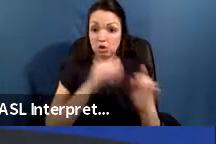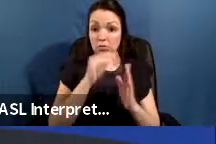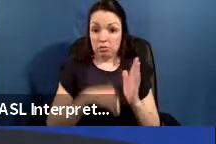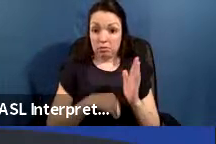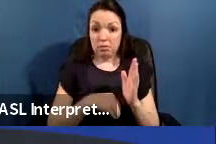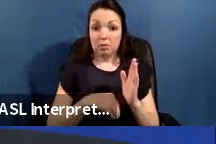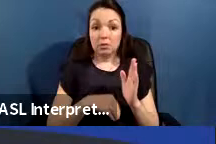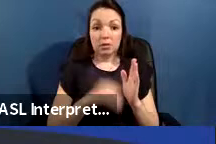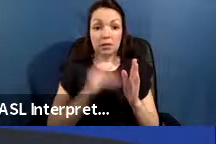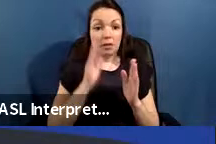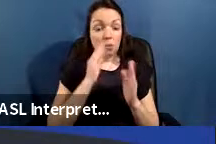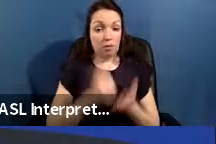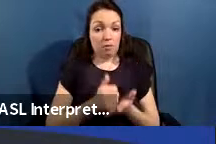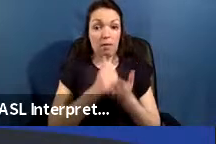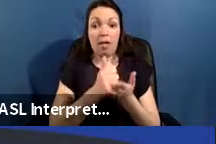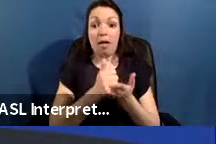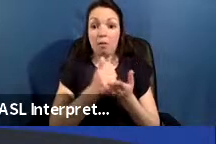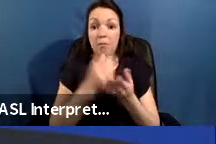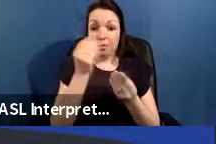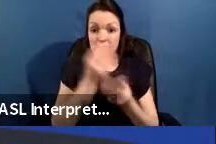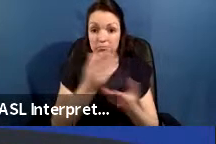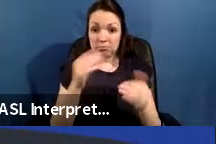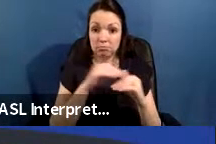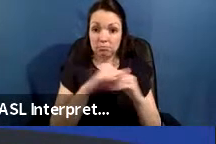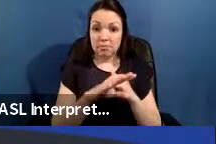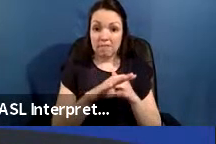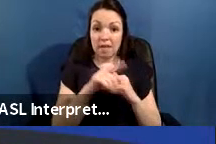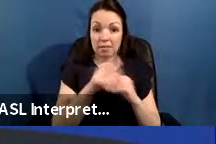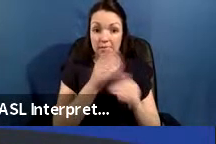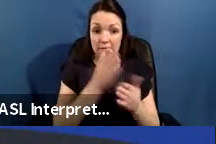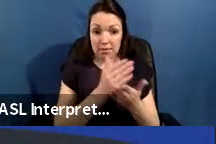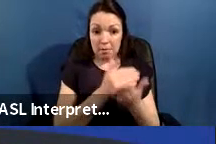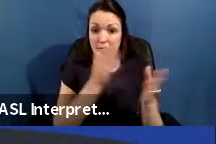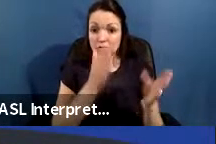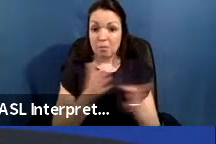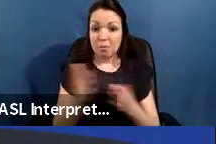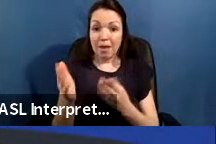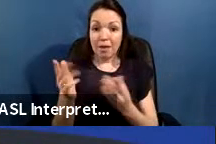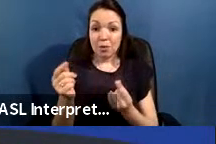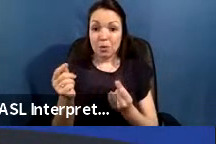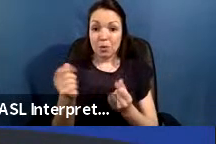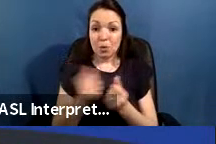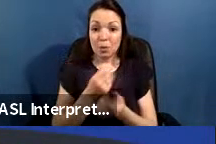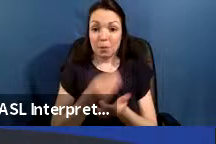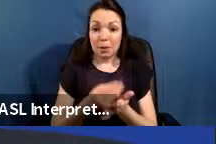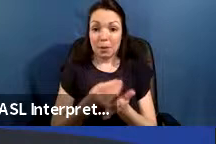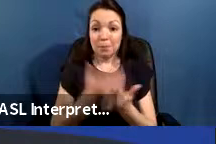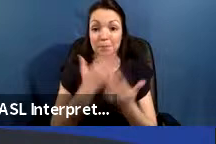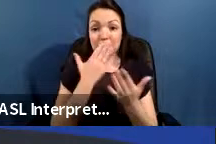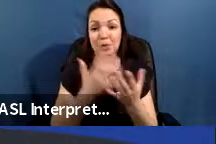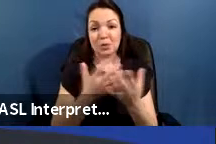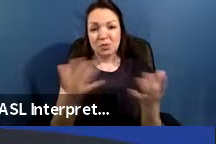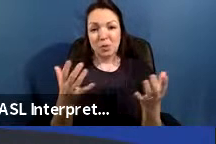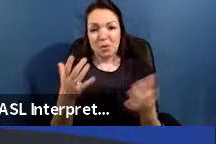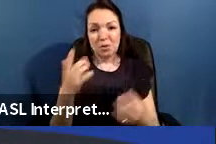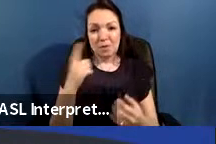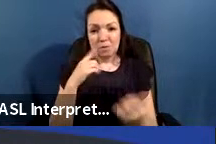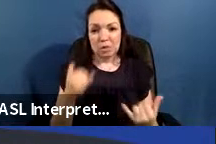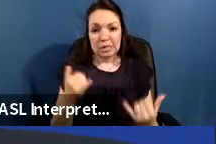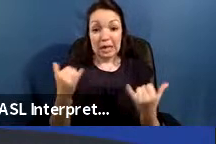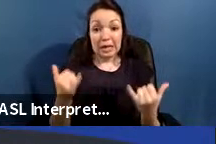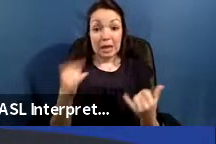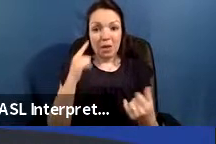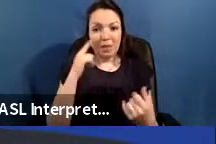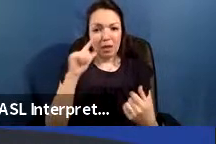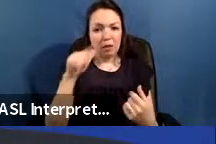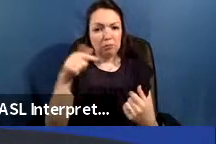plan. Again, thank you so much for your participation in this meeting today, and I'll turn it over to Adrian now, I think.